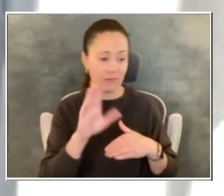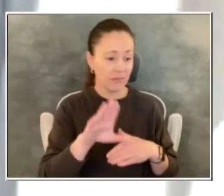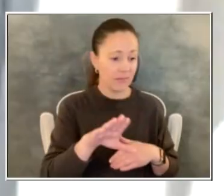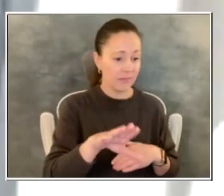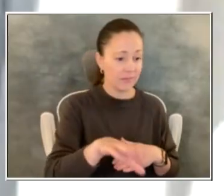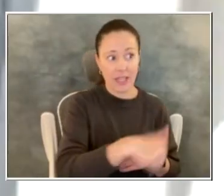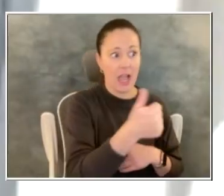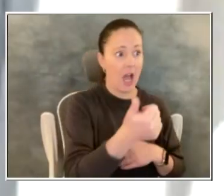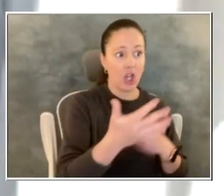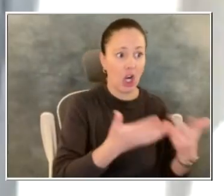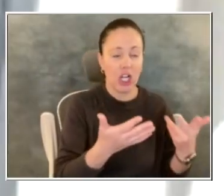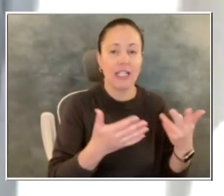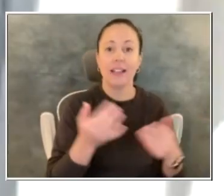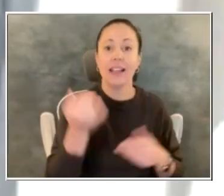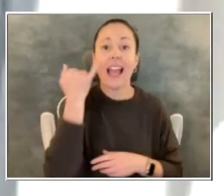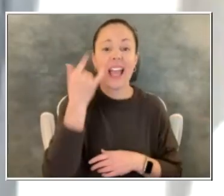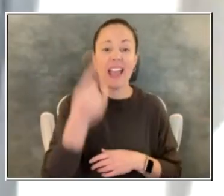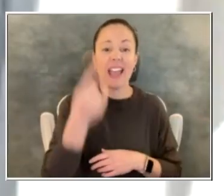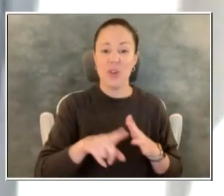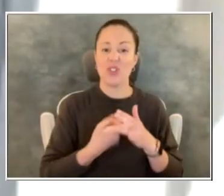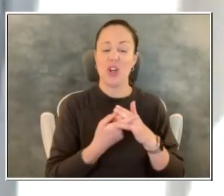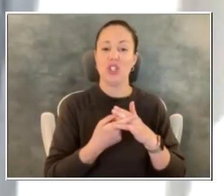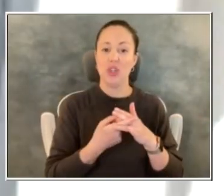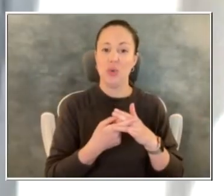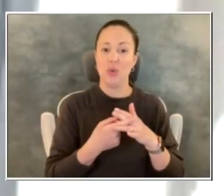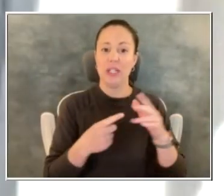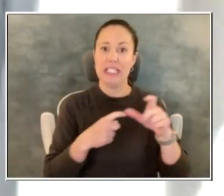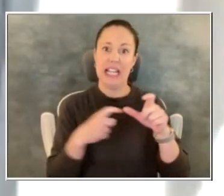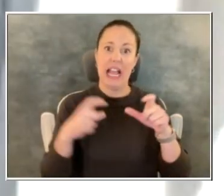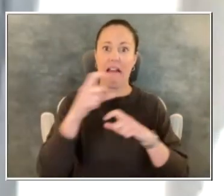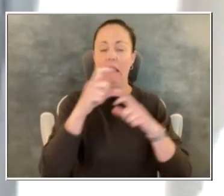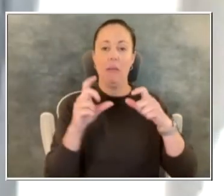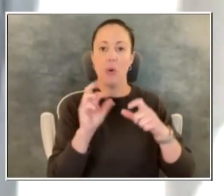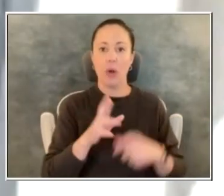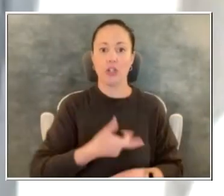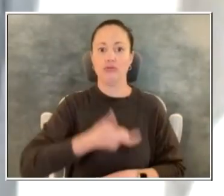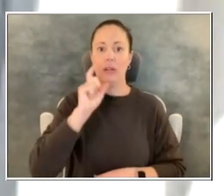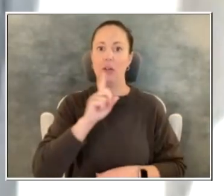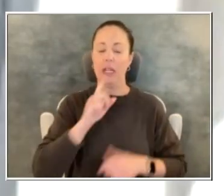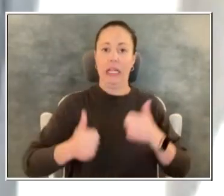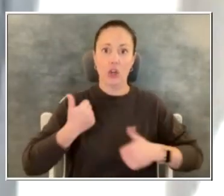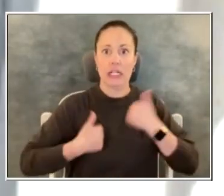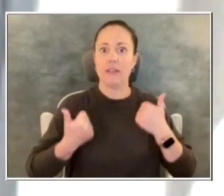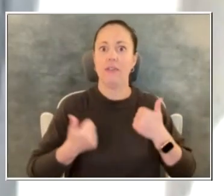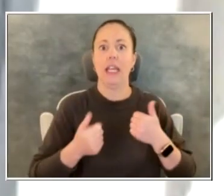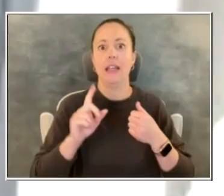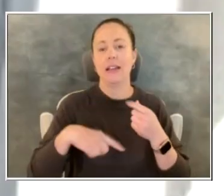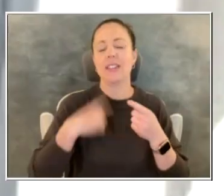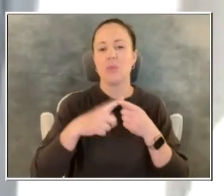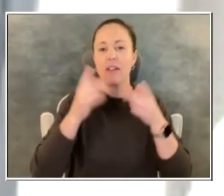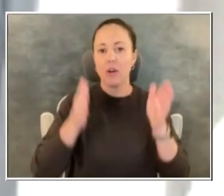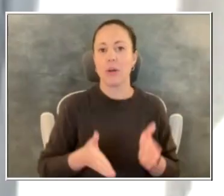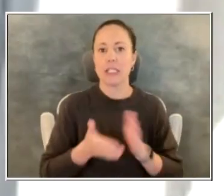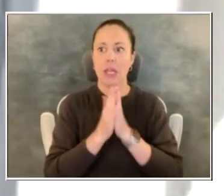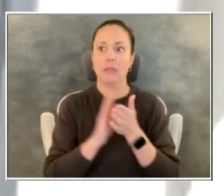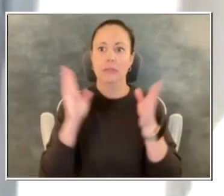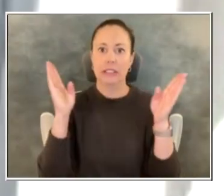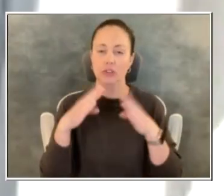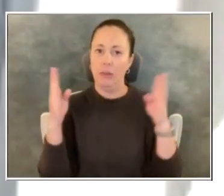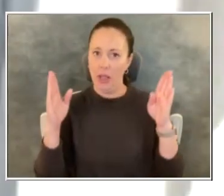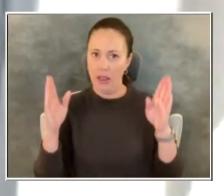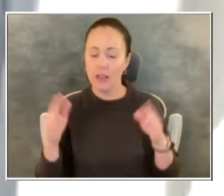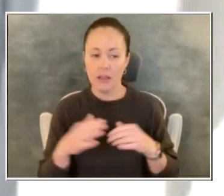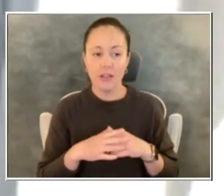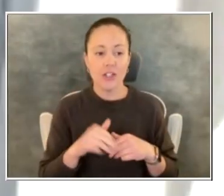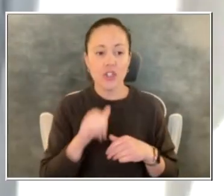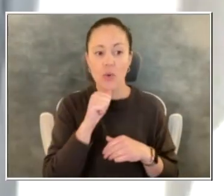it's when you start to stack it up or drink aggressively is when somebody gets in trouble. So I wouldn't necessarily pick on